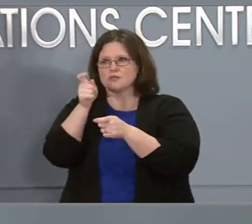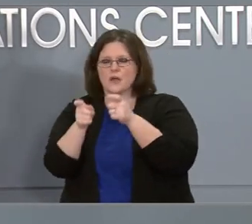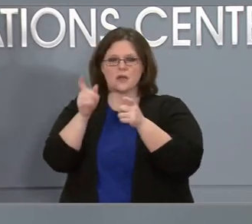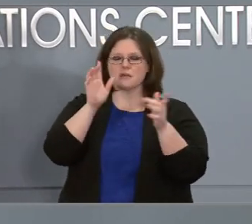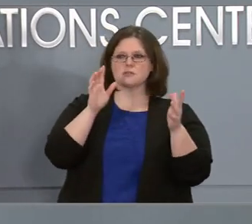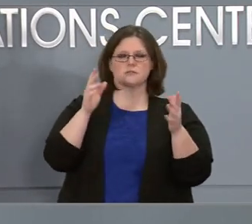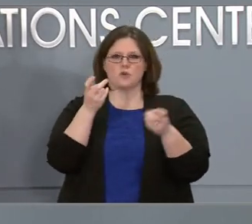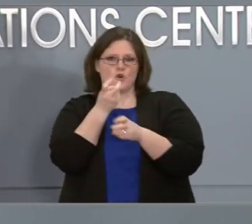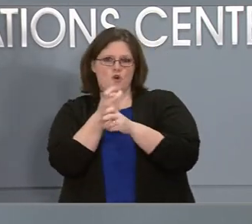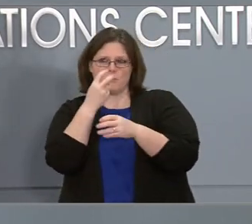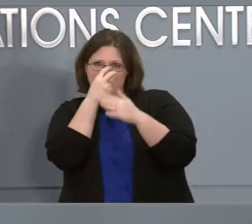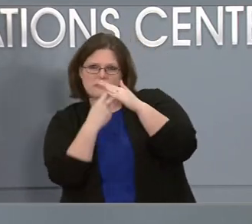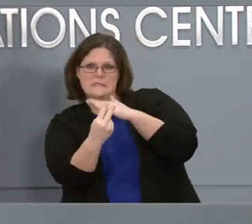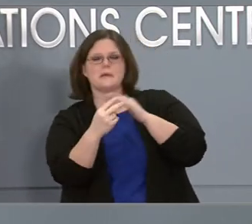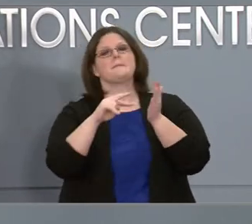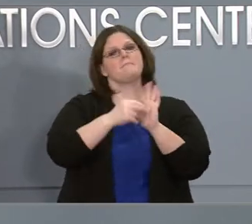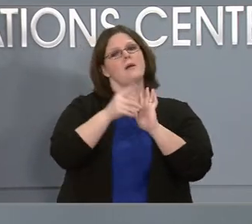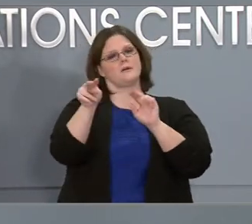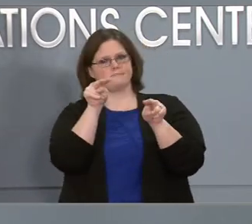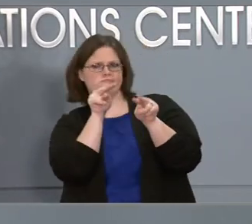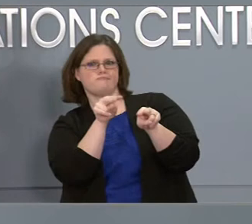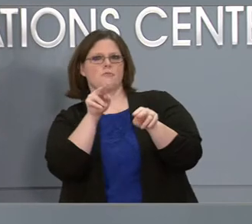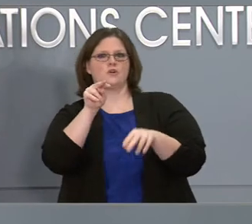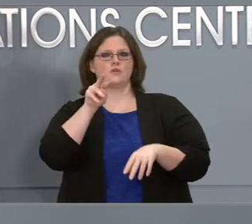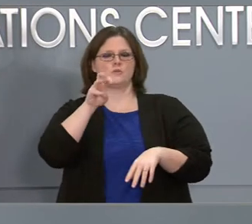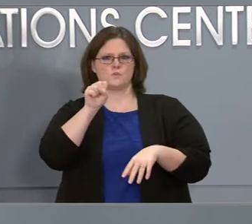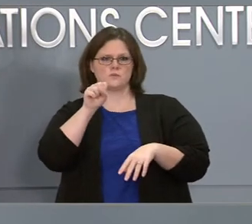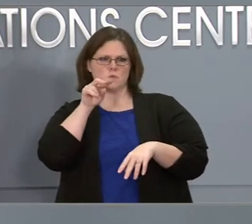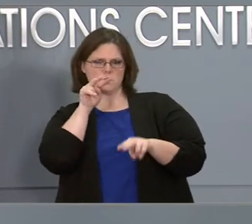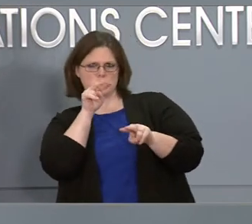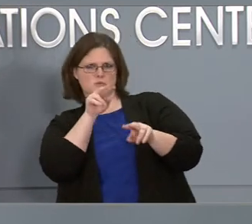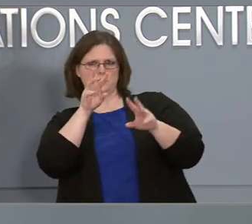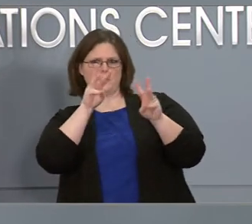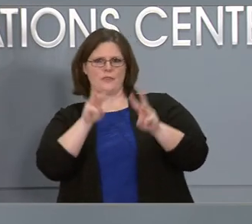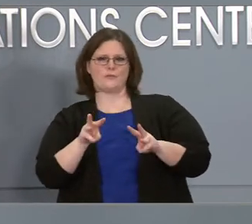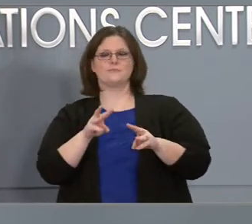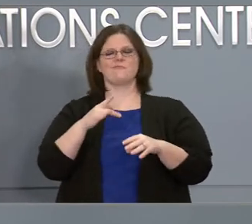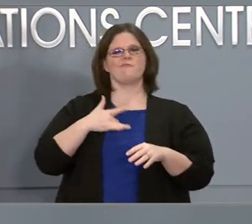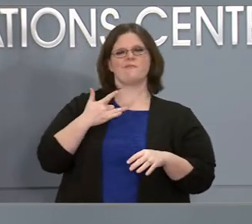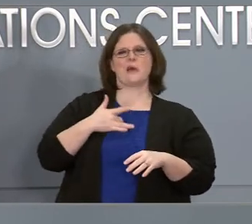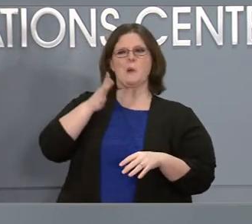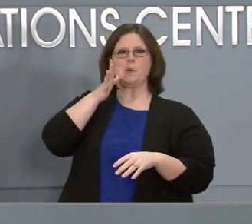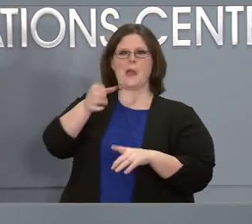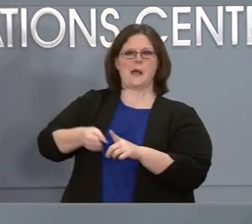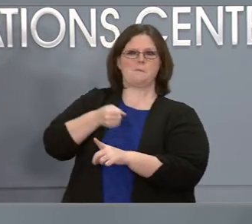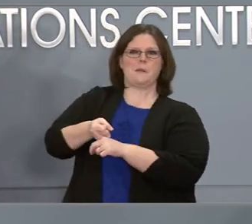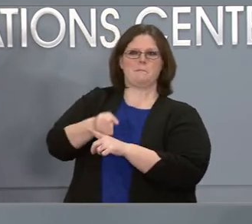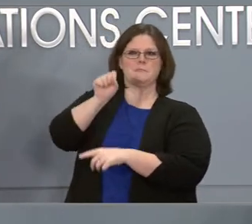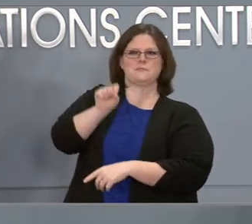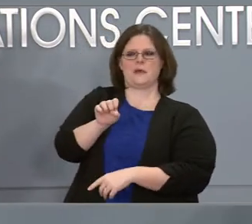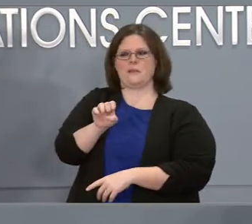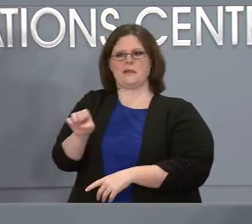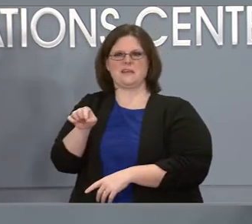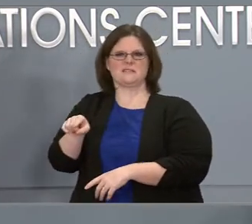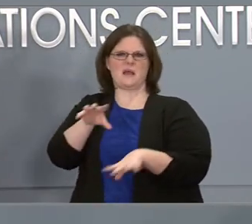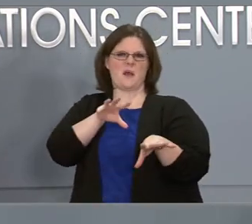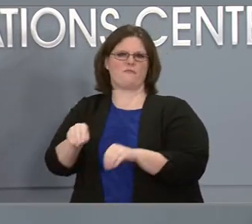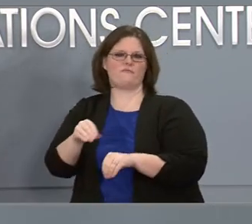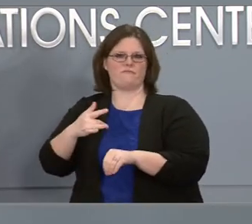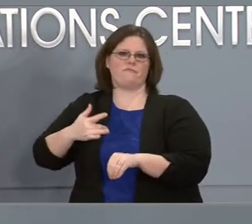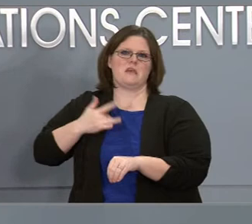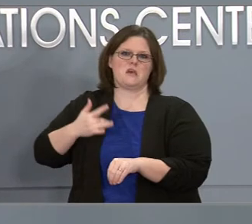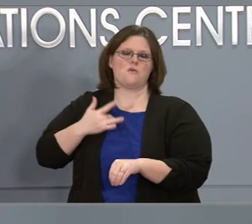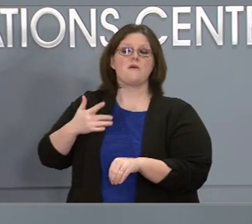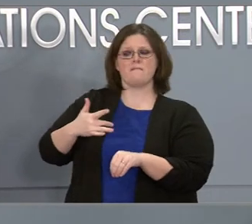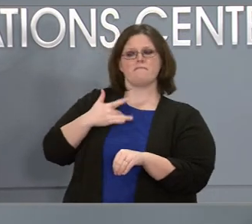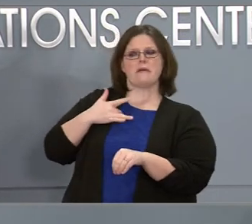attention to the latest forecast for your area. We're expecting significant power outages in those southeastern counties due to the ice accumulation, and some of these